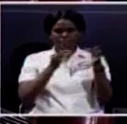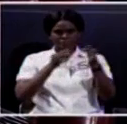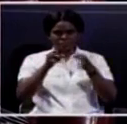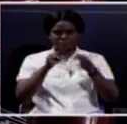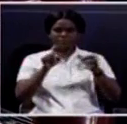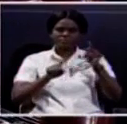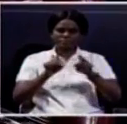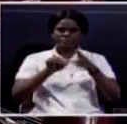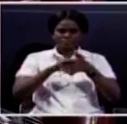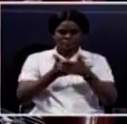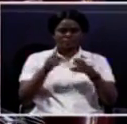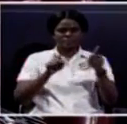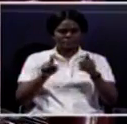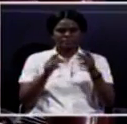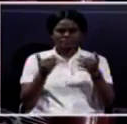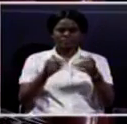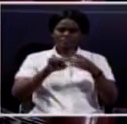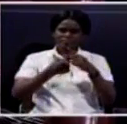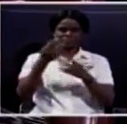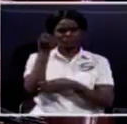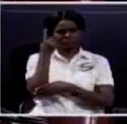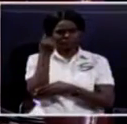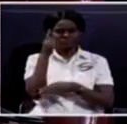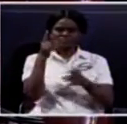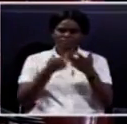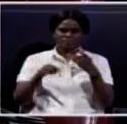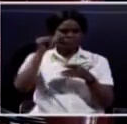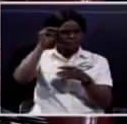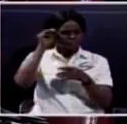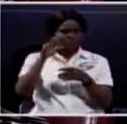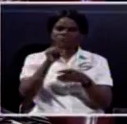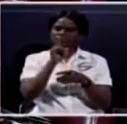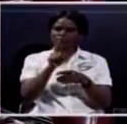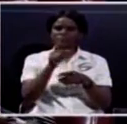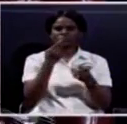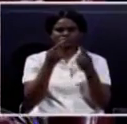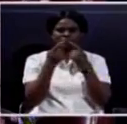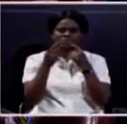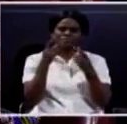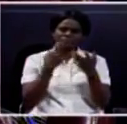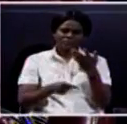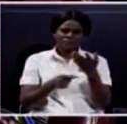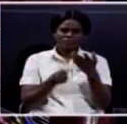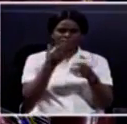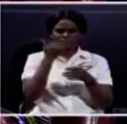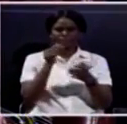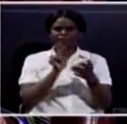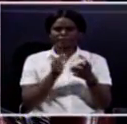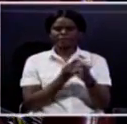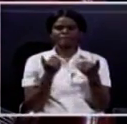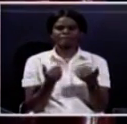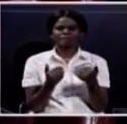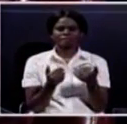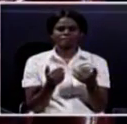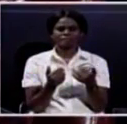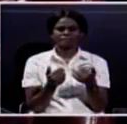people, so that people begin understanding what the minister meant. Okay, right. Let me go first of all to